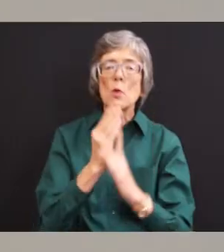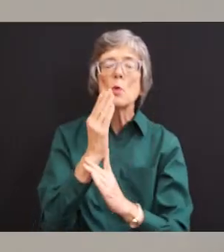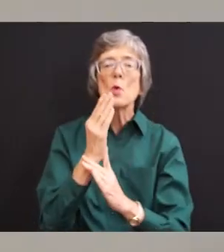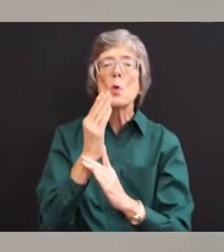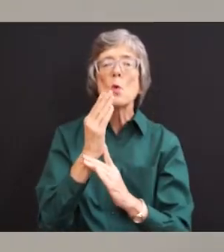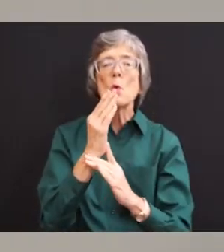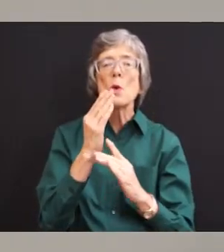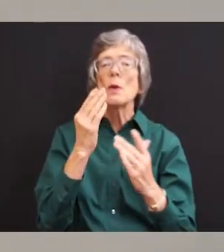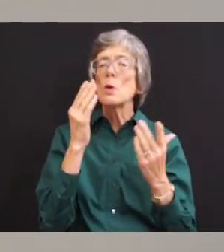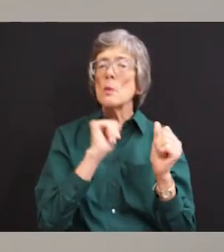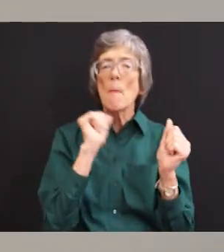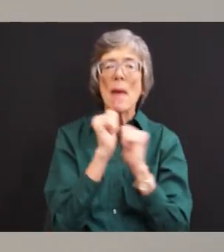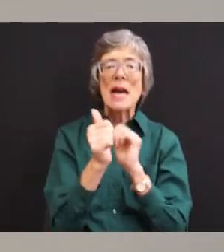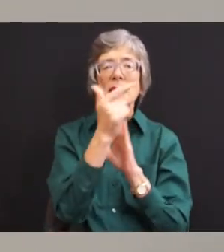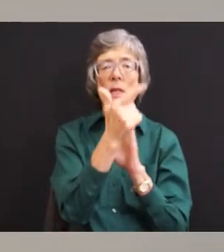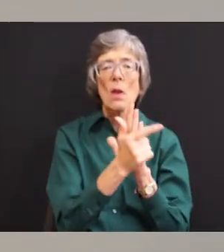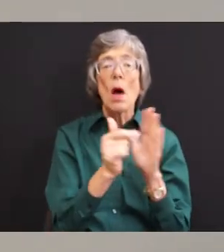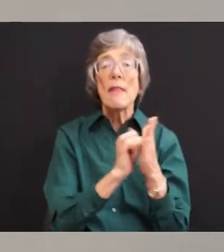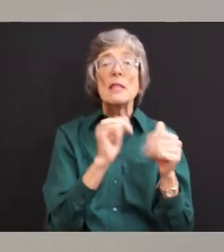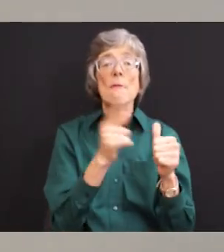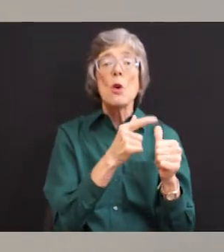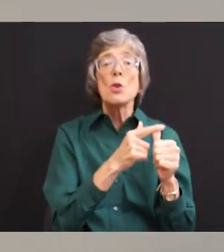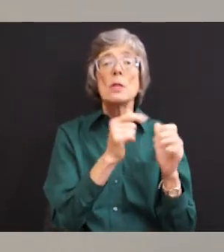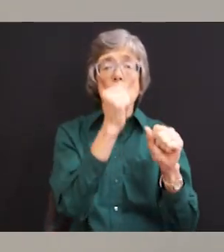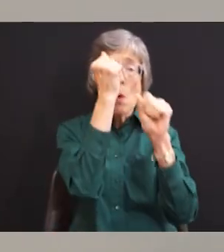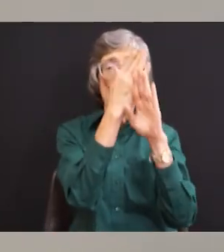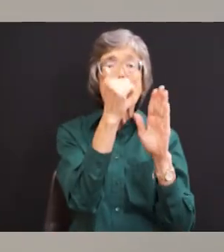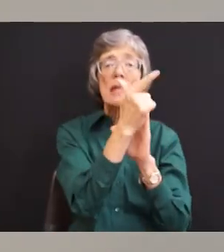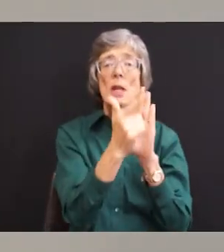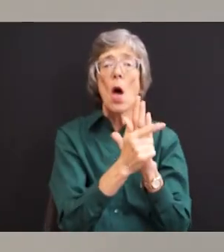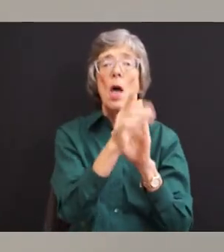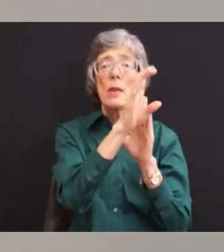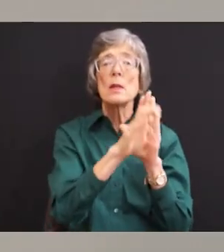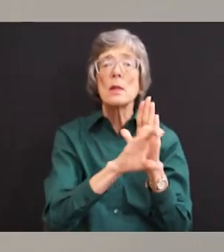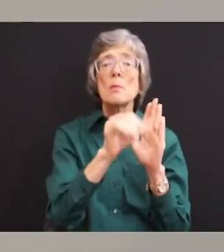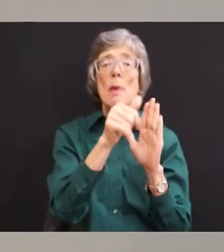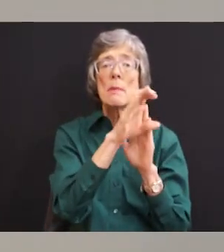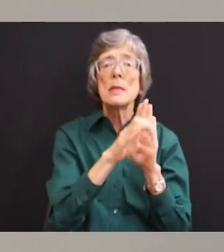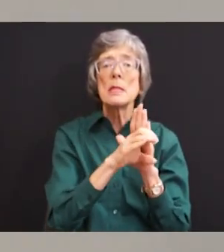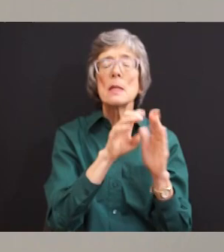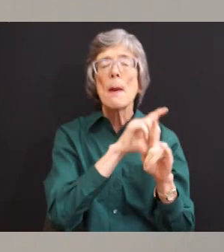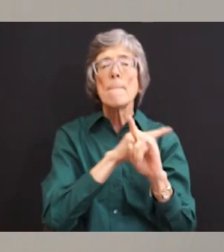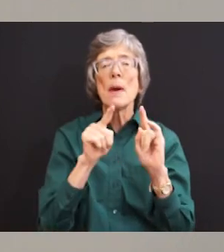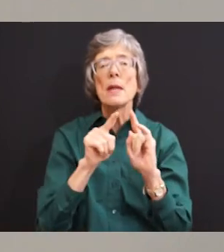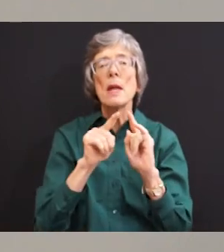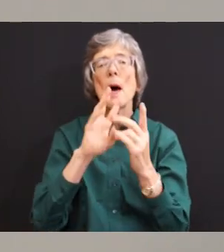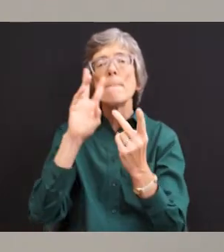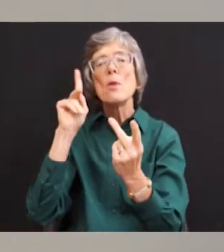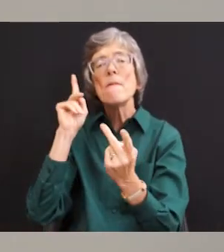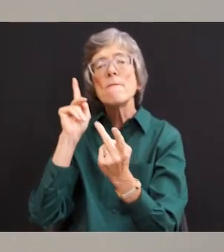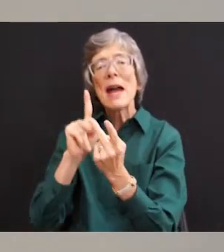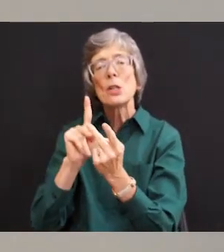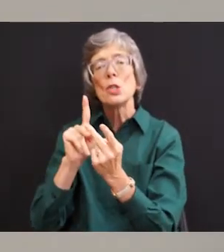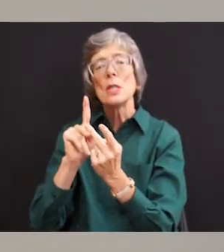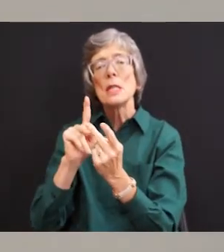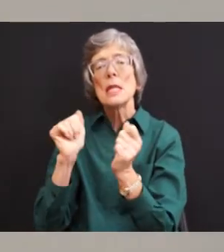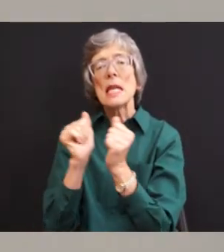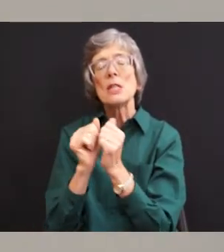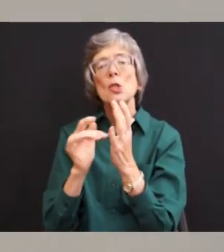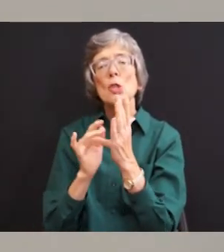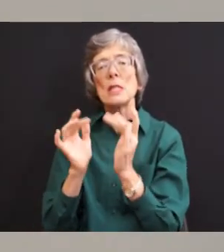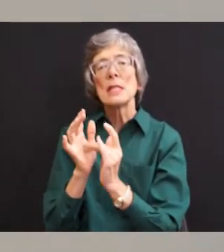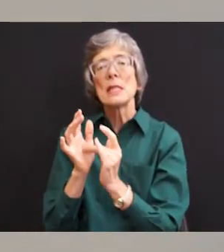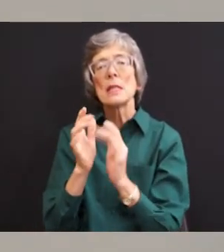law, right? That's first. You know the commandments. Towards a perfection. The law